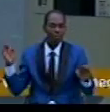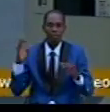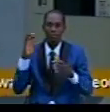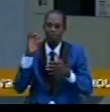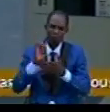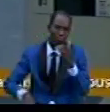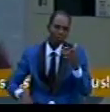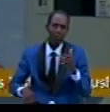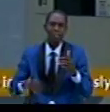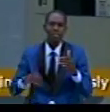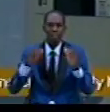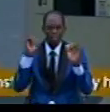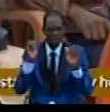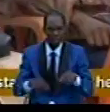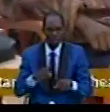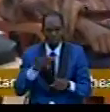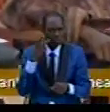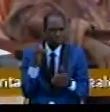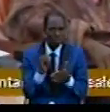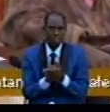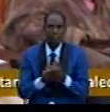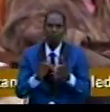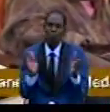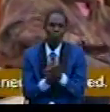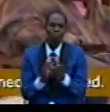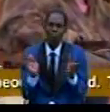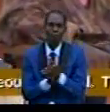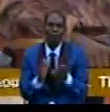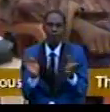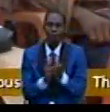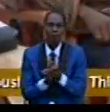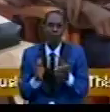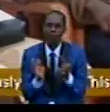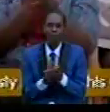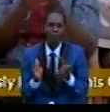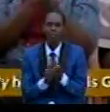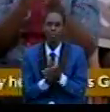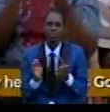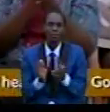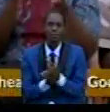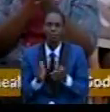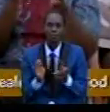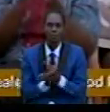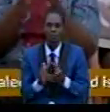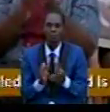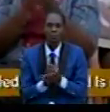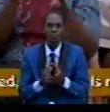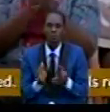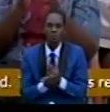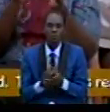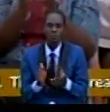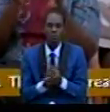beat that? Put your hands together for Jesus.